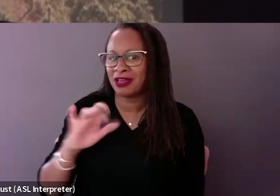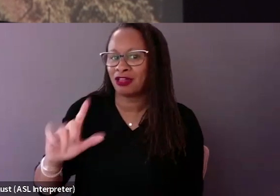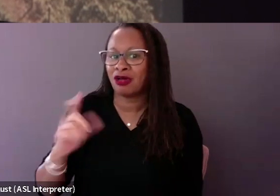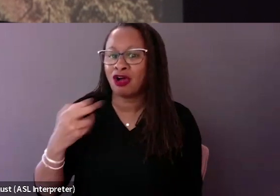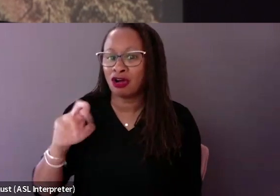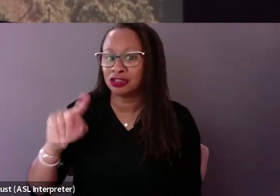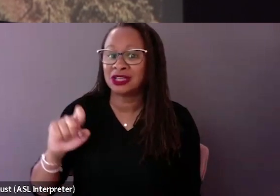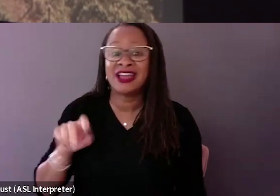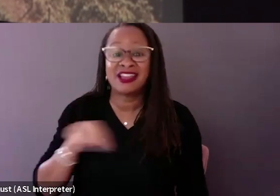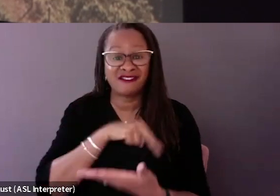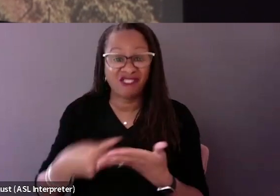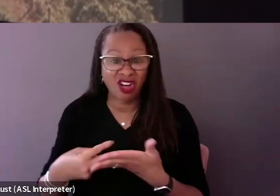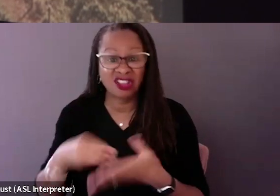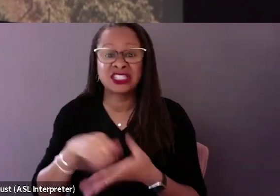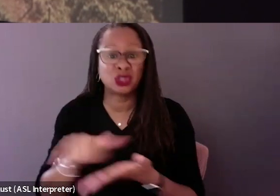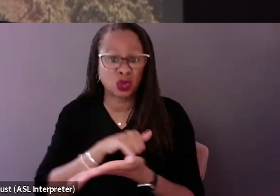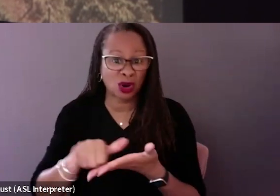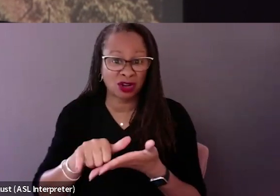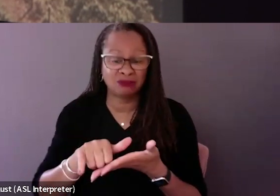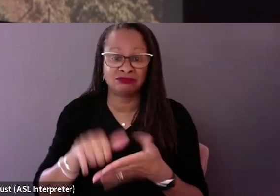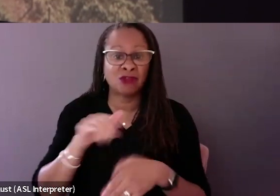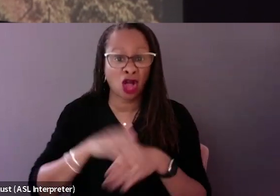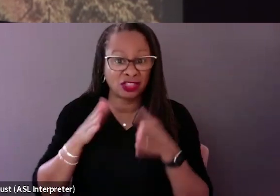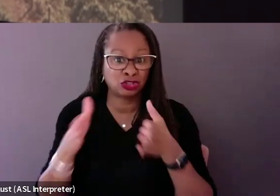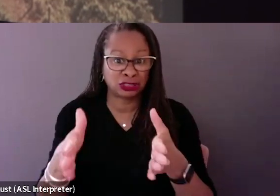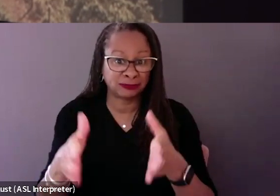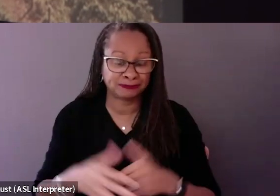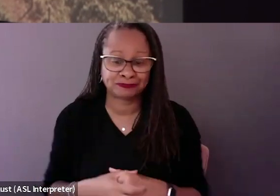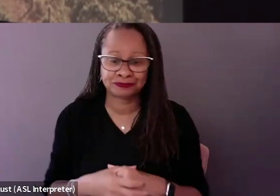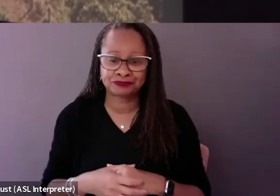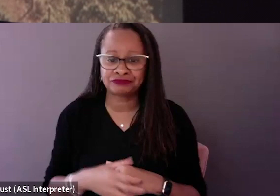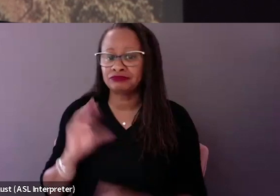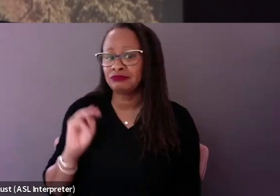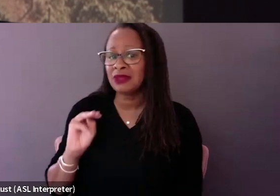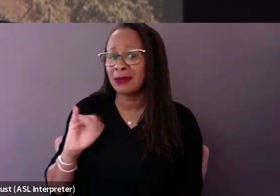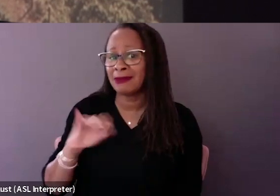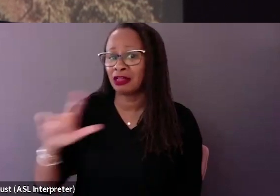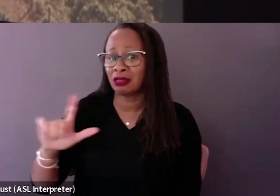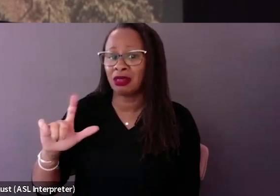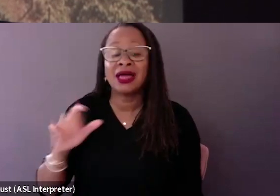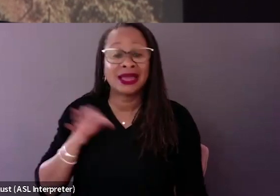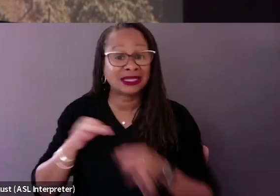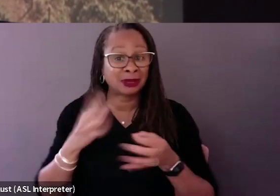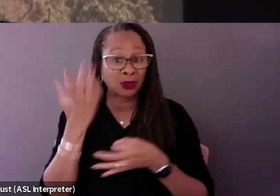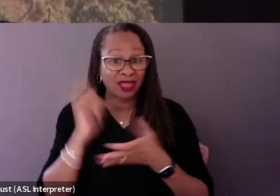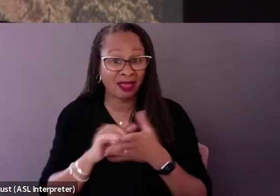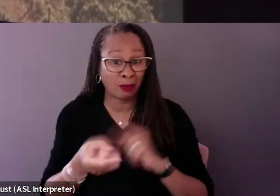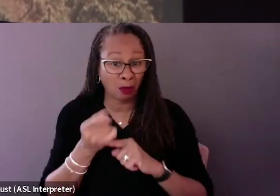falls in New York. Yeah. He's on the street. Yeah. And Michael explained why that moment was